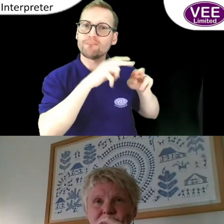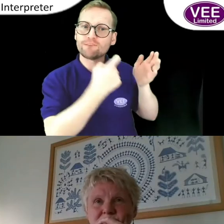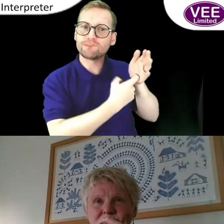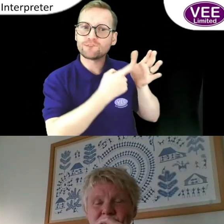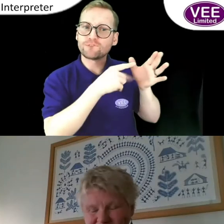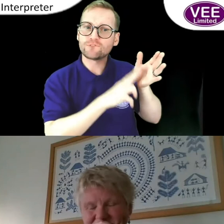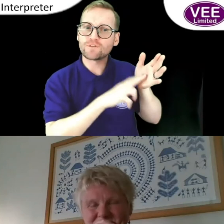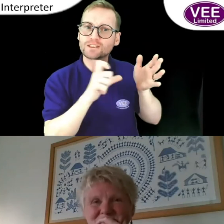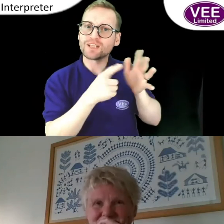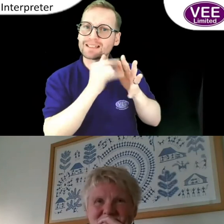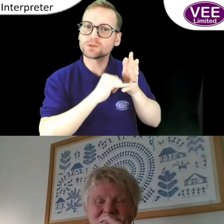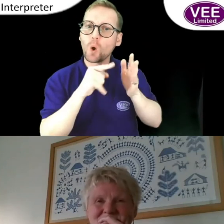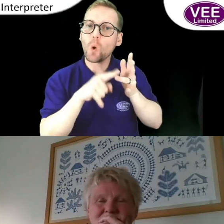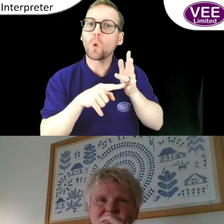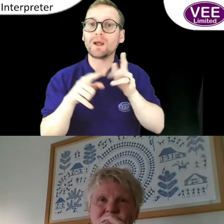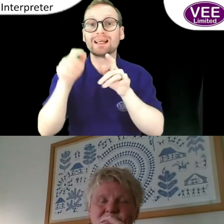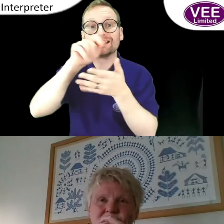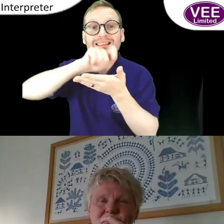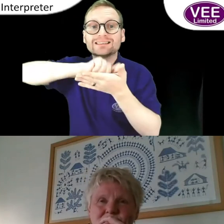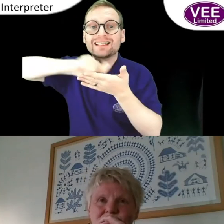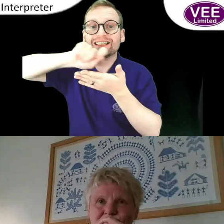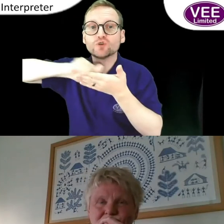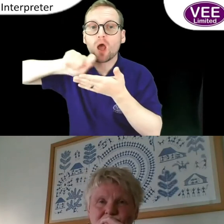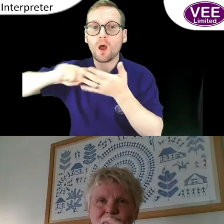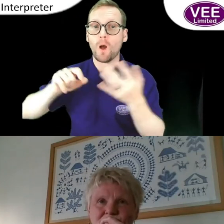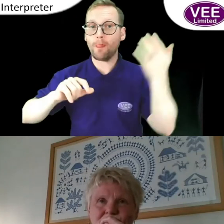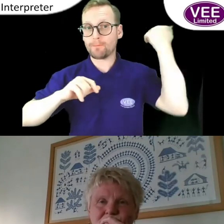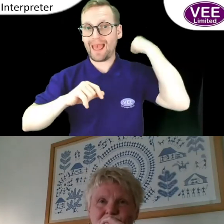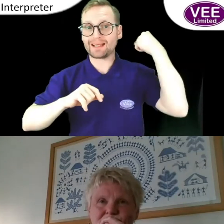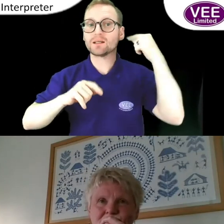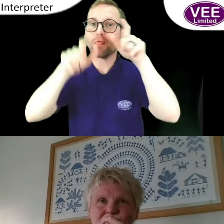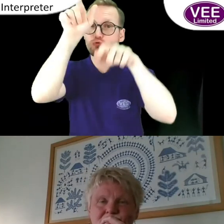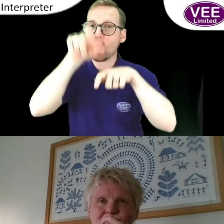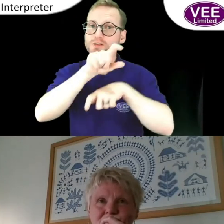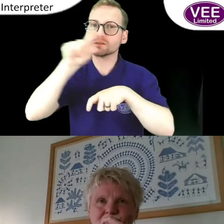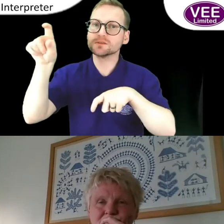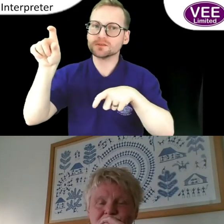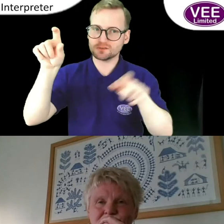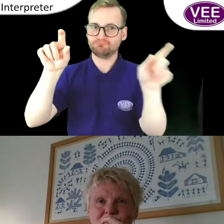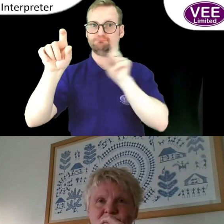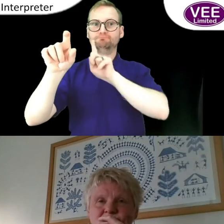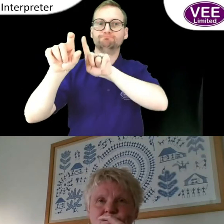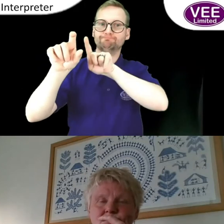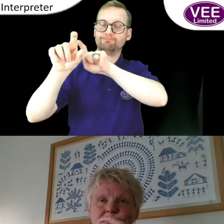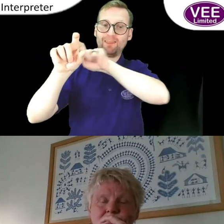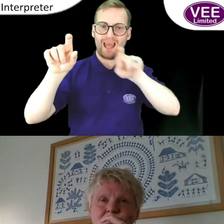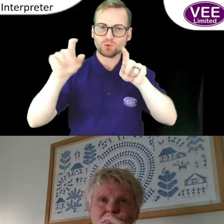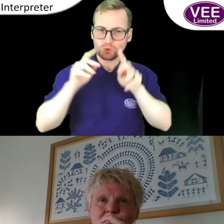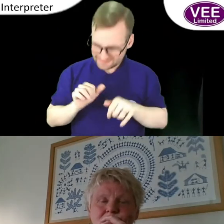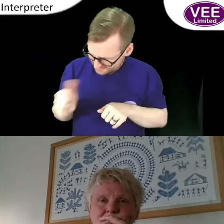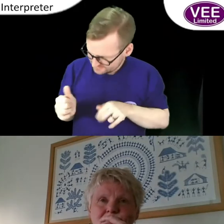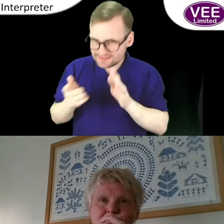on the back until today. And I think that's so moving to see that on the back, and to sit next to your boats here,